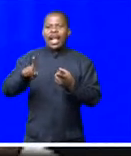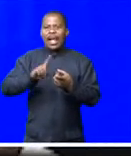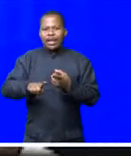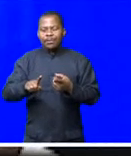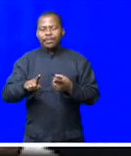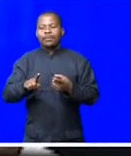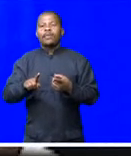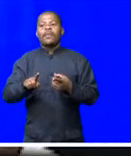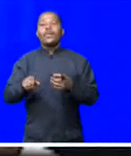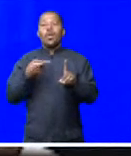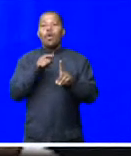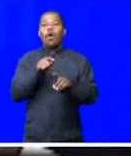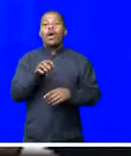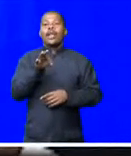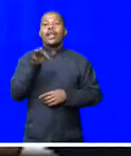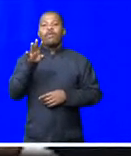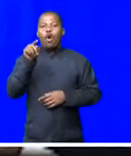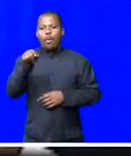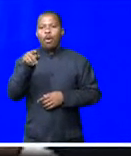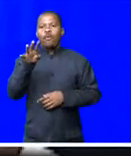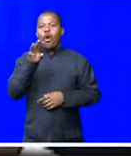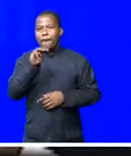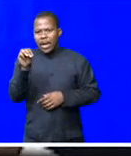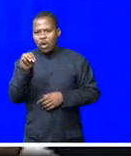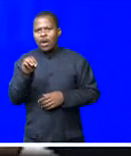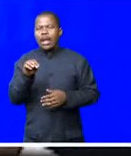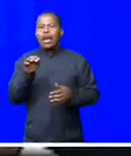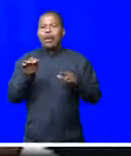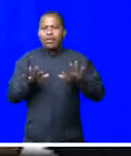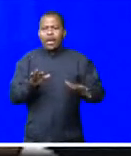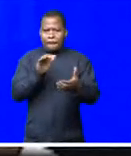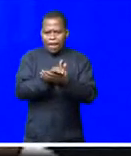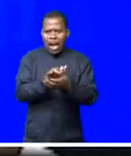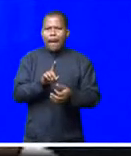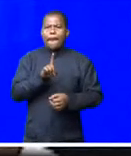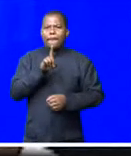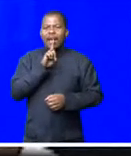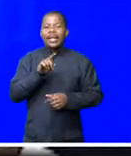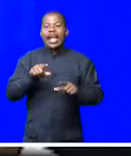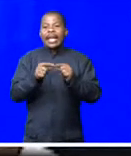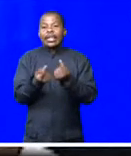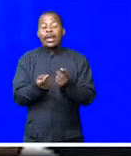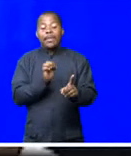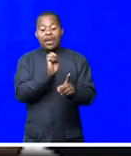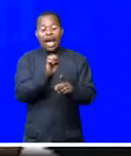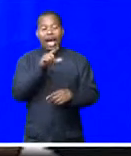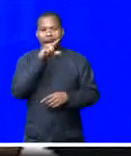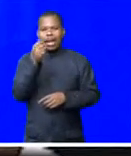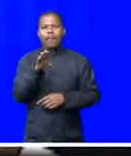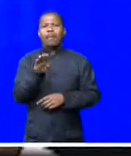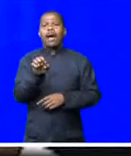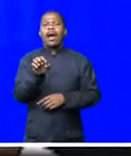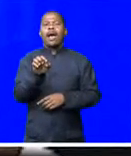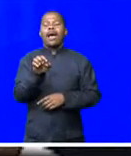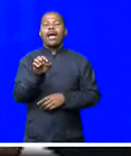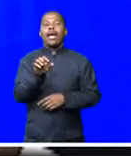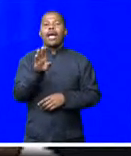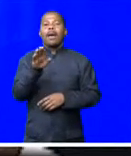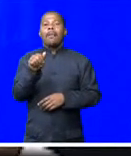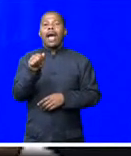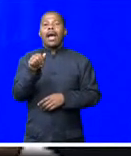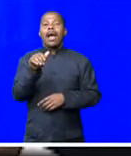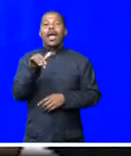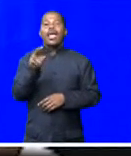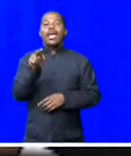ngemali £34.4 million. Kodwa ke yona iBayern kusuka kuvelele tindzaba solo ithi Lewandowski